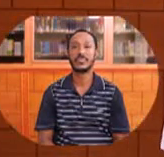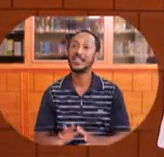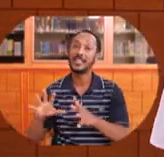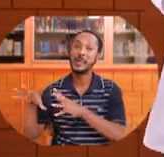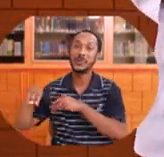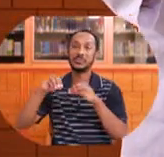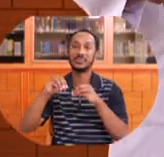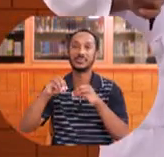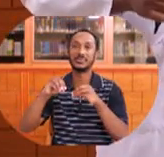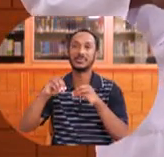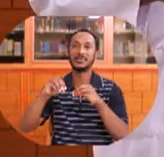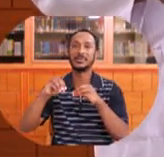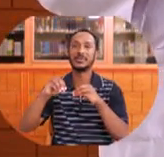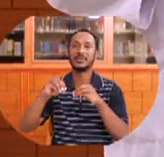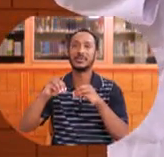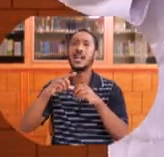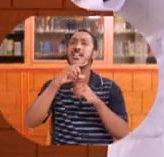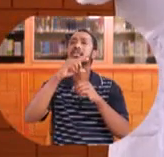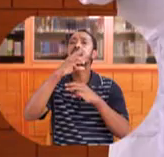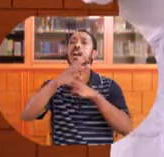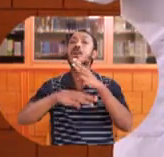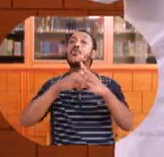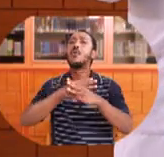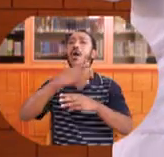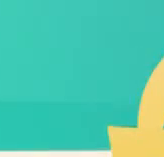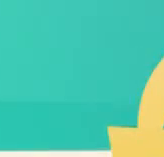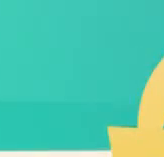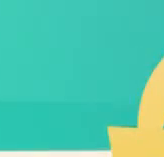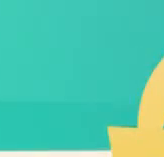Students, can you say something about global warming, please?